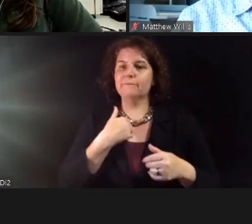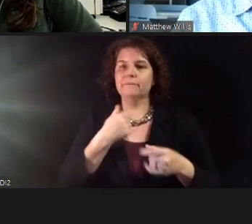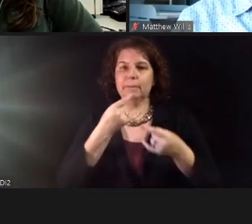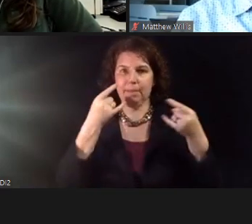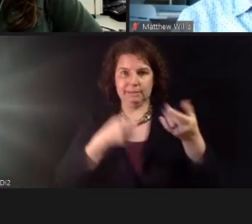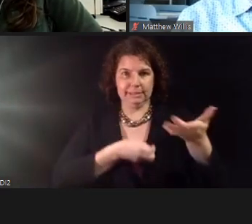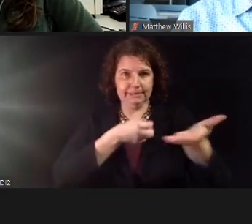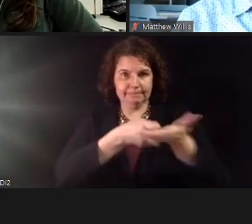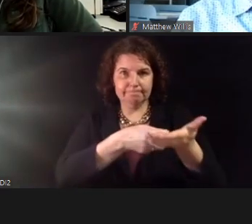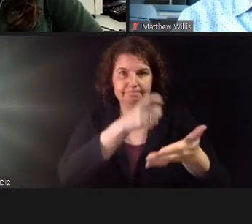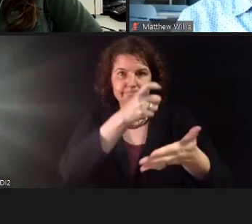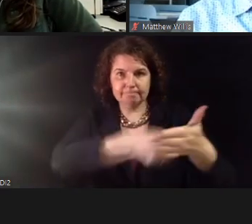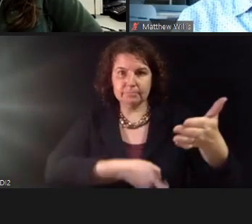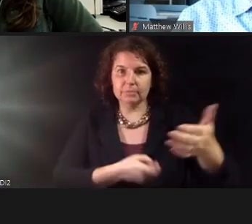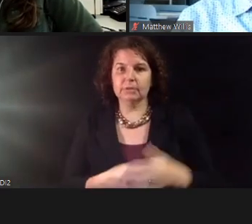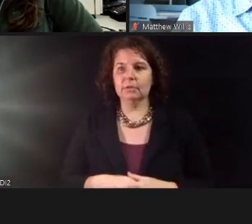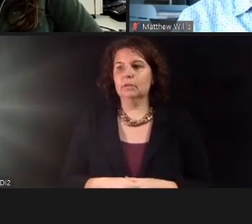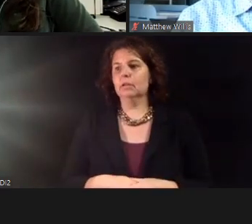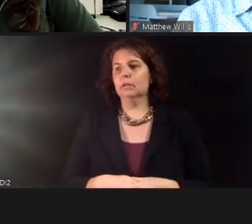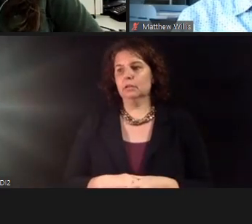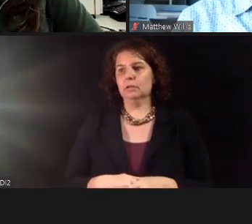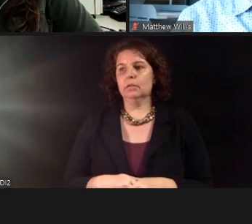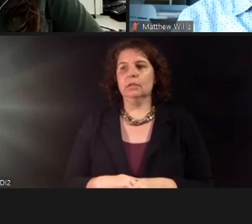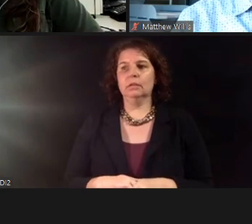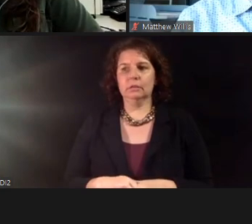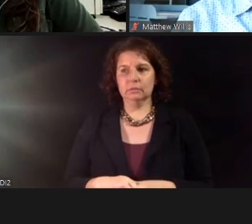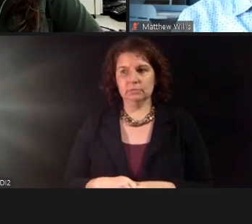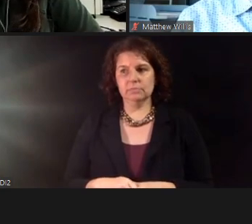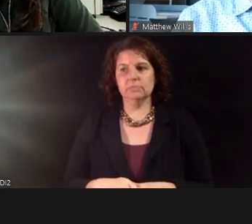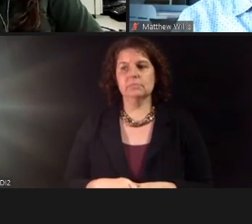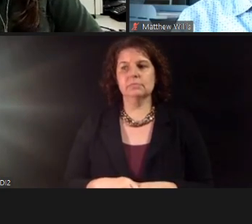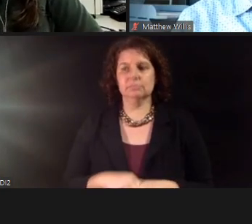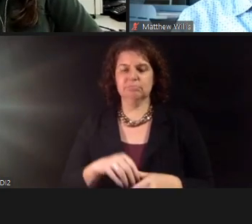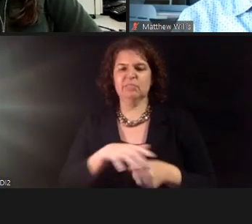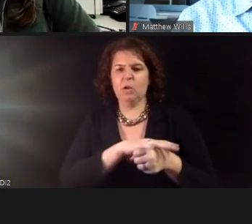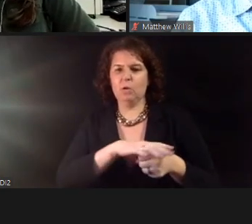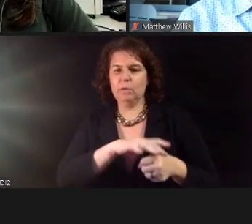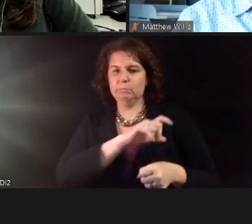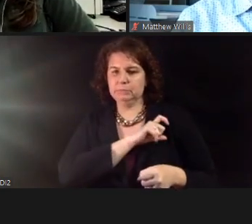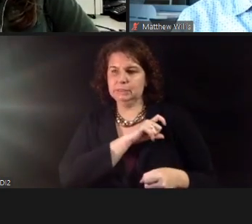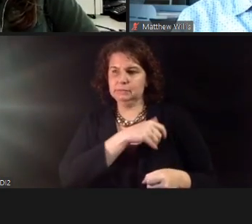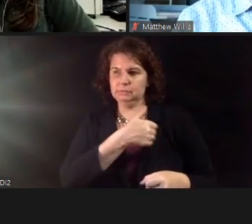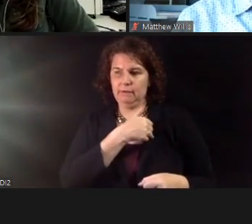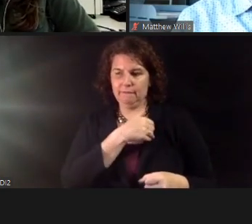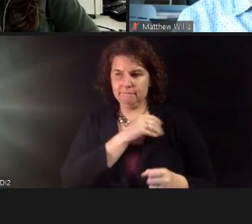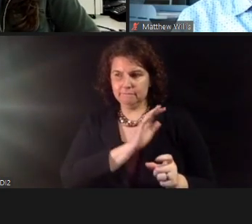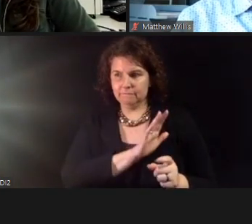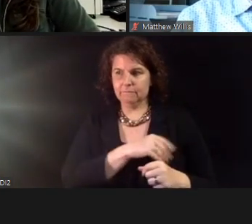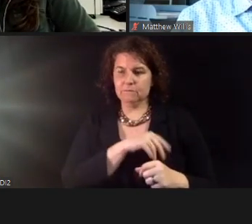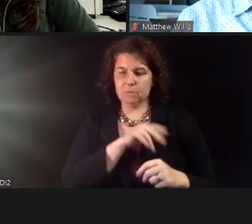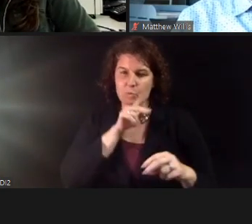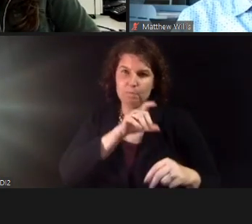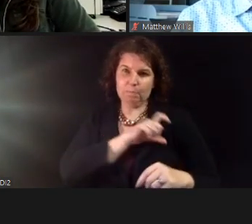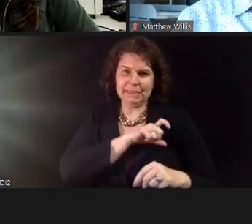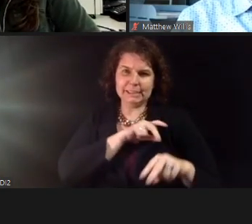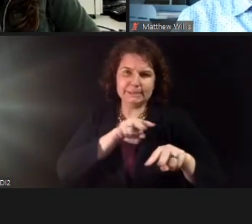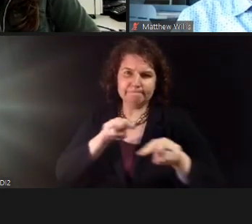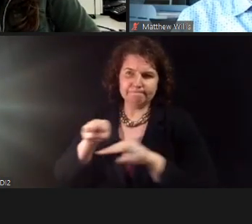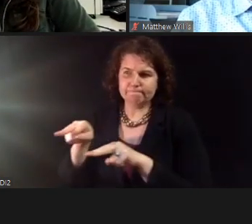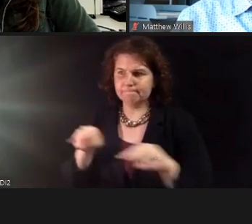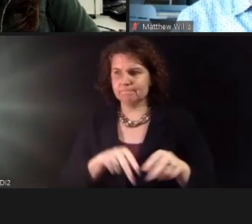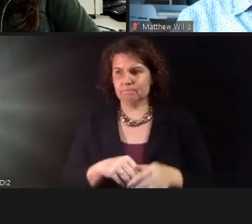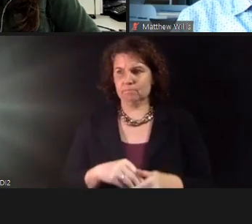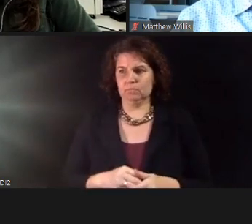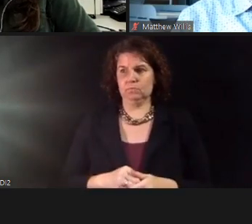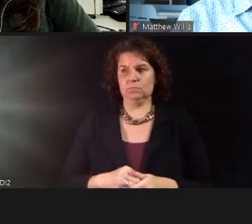law enforcement. So local law enforcement and sheriff's office are really, if they see people that are not wearing masks, I